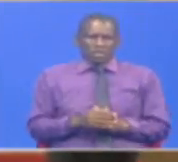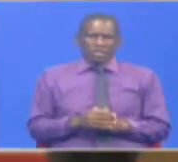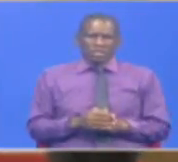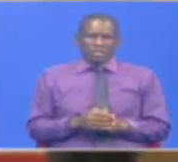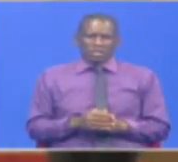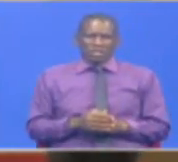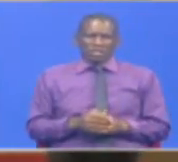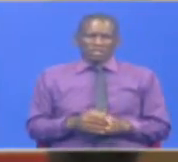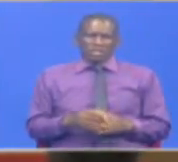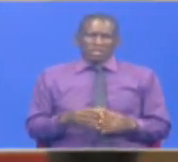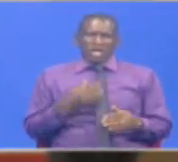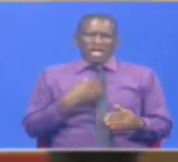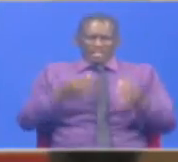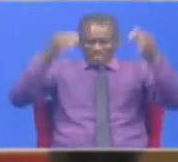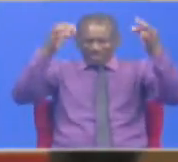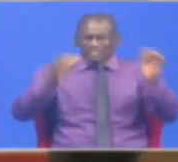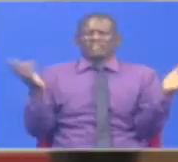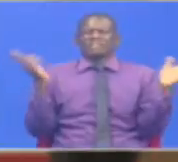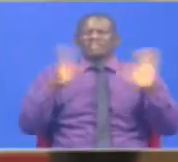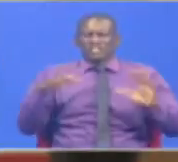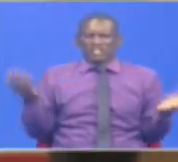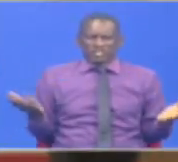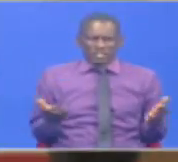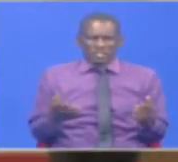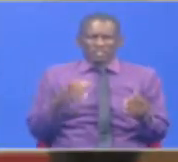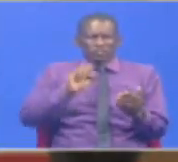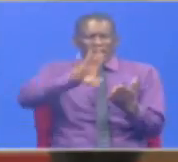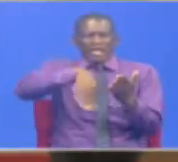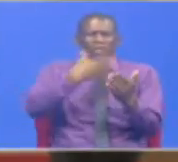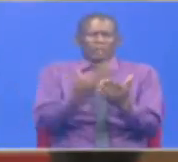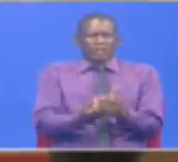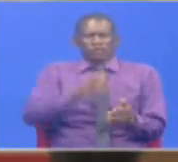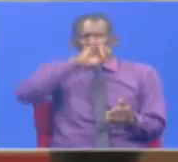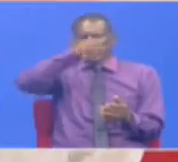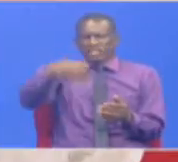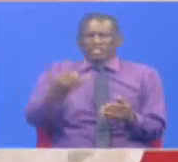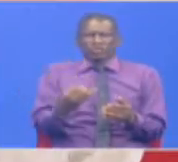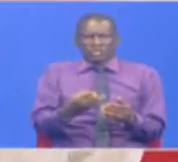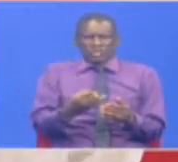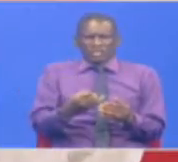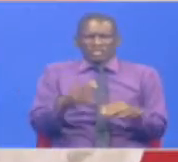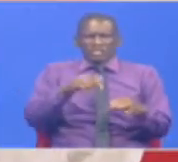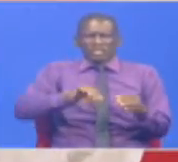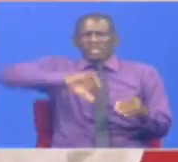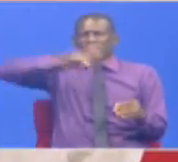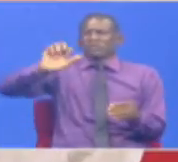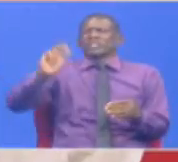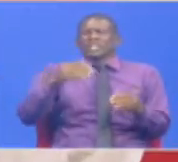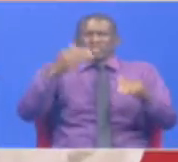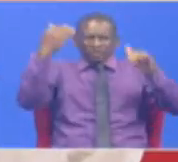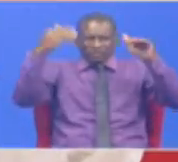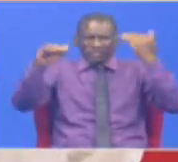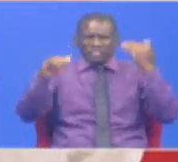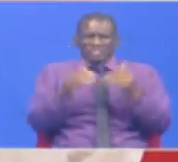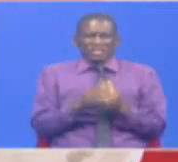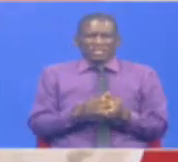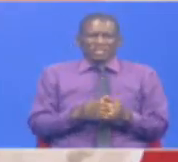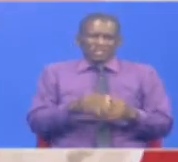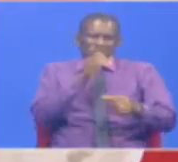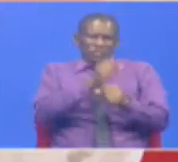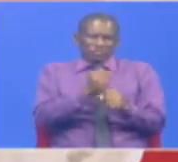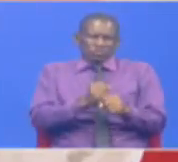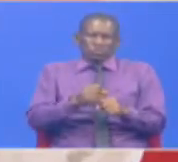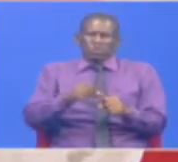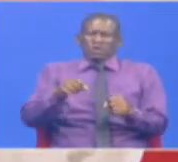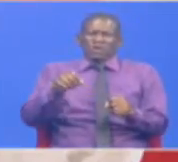I had made up my mind, so I applied for a January intake at Mount Kenya University to do a bachelor's